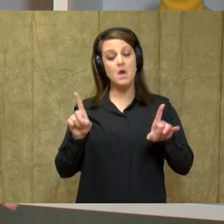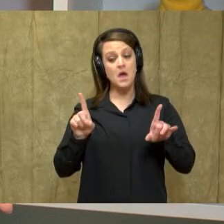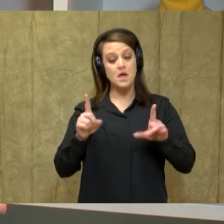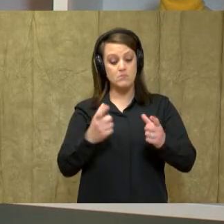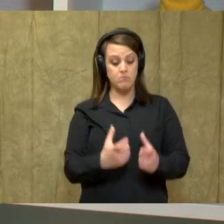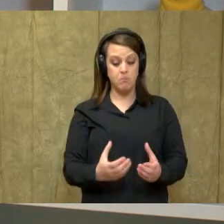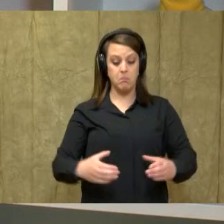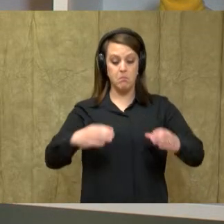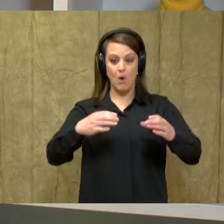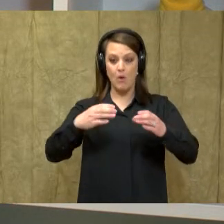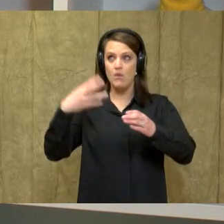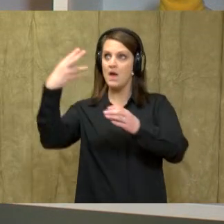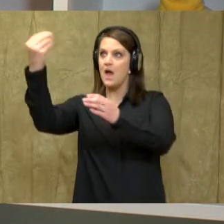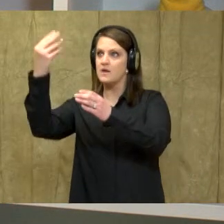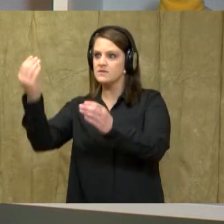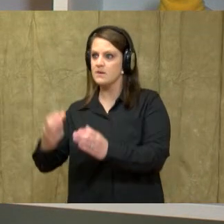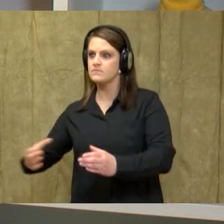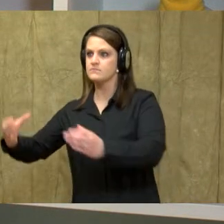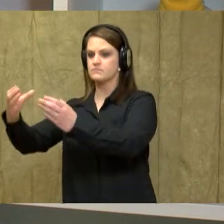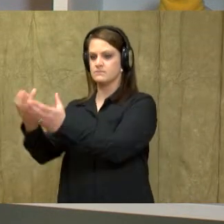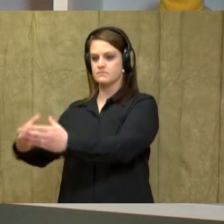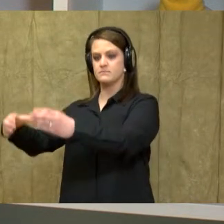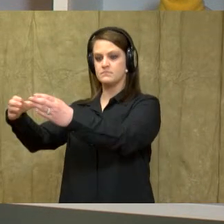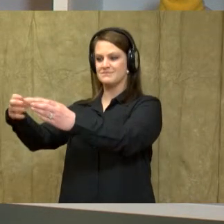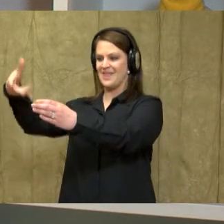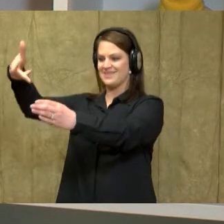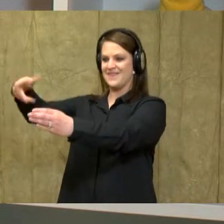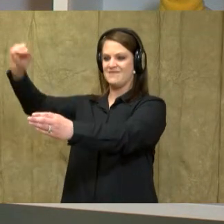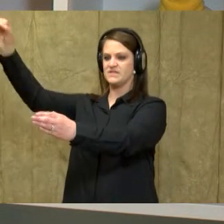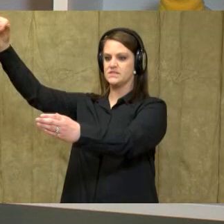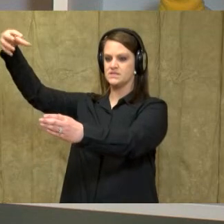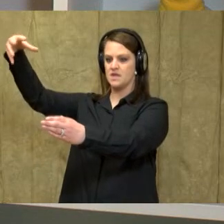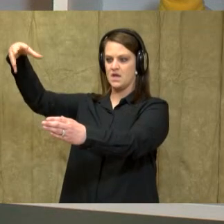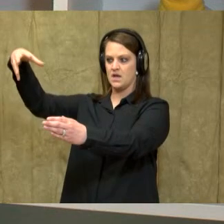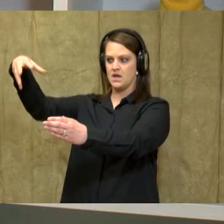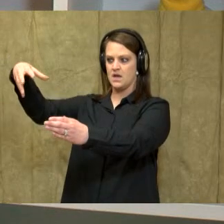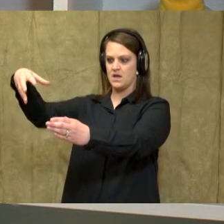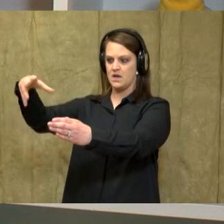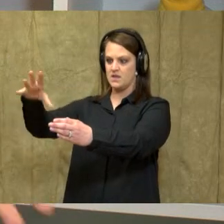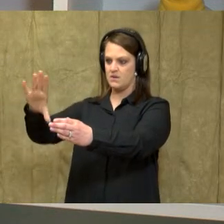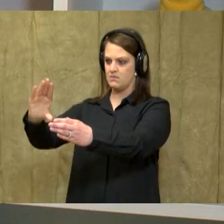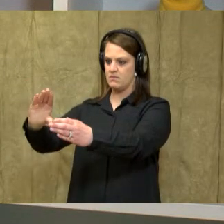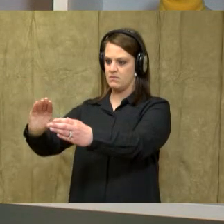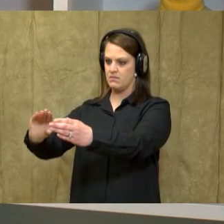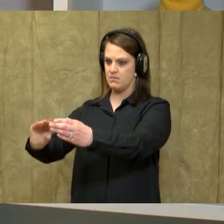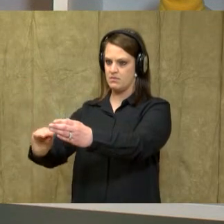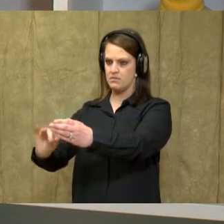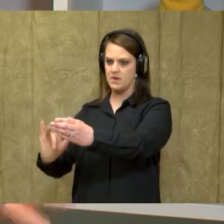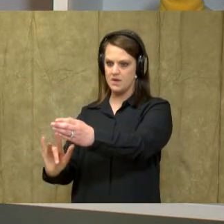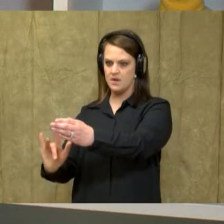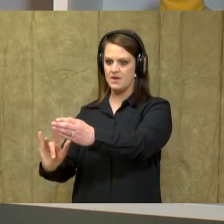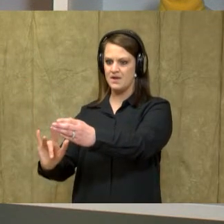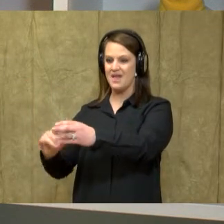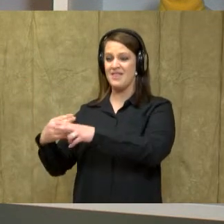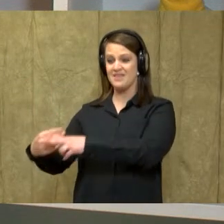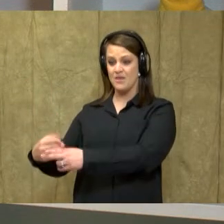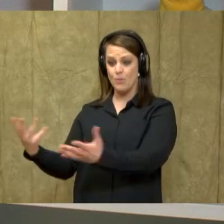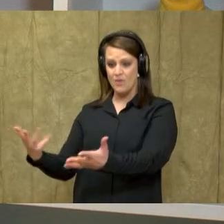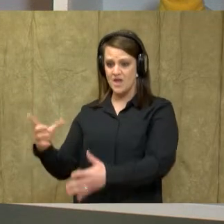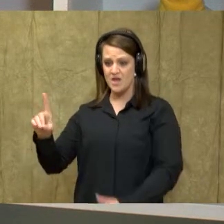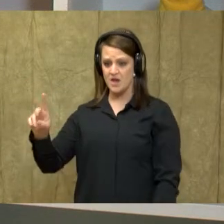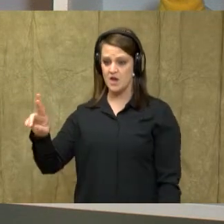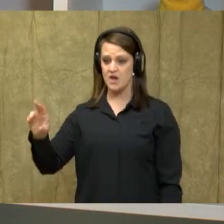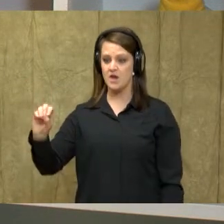outside and then leave it in the sun and then I don't have any water and I don't put any more in it, that would be like a drought,